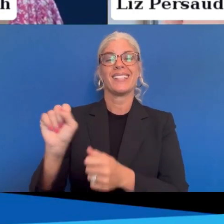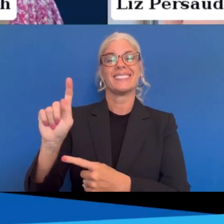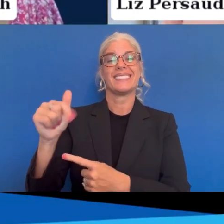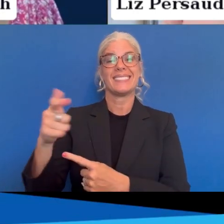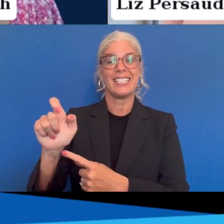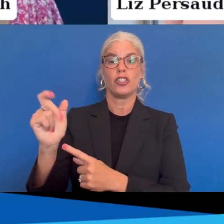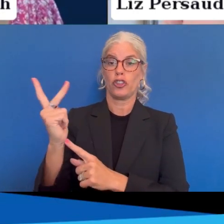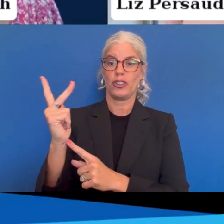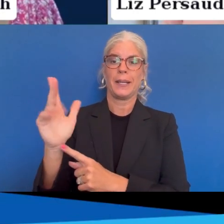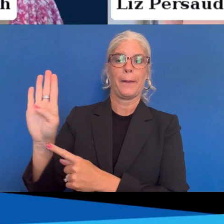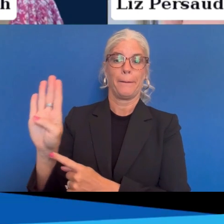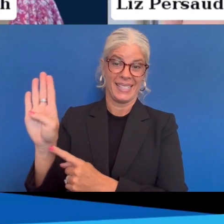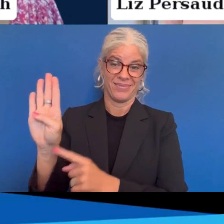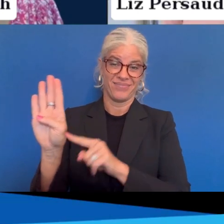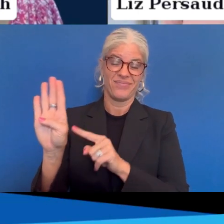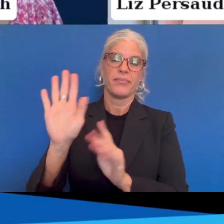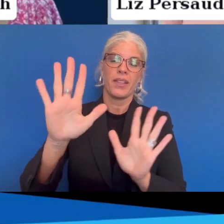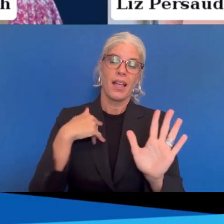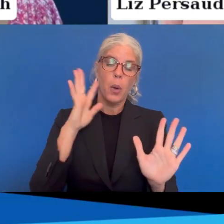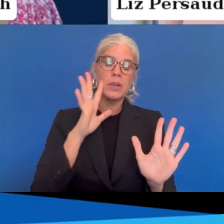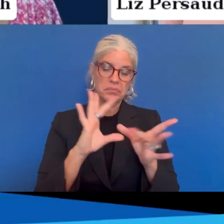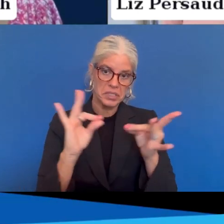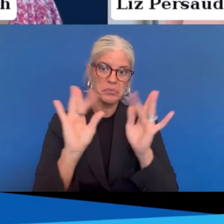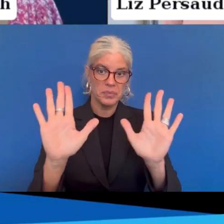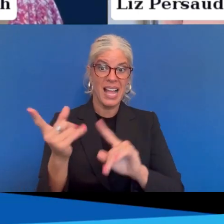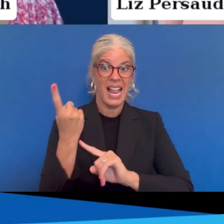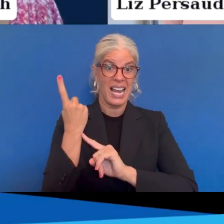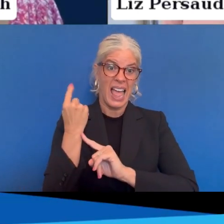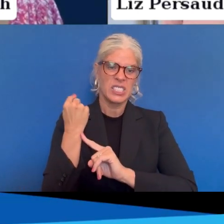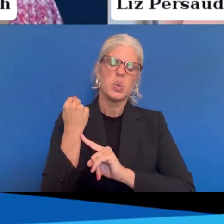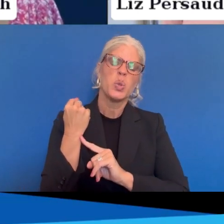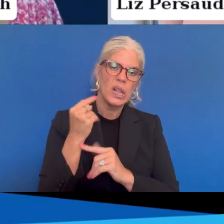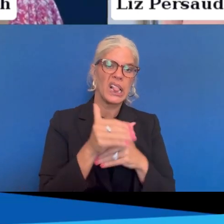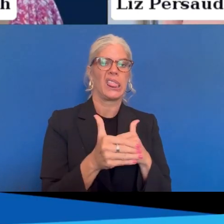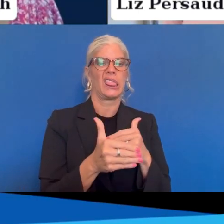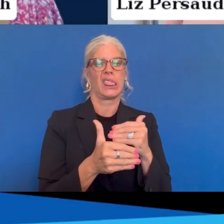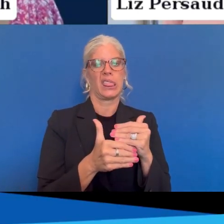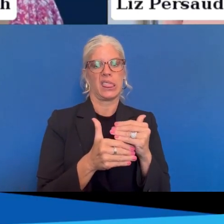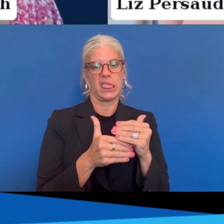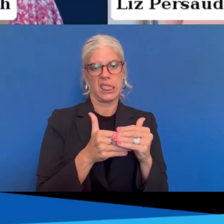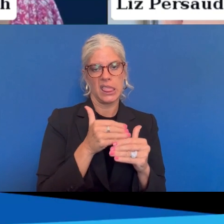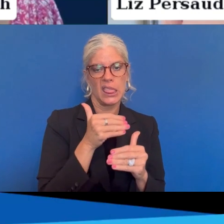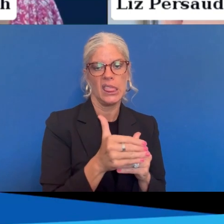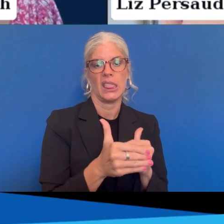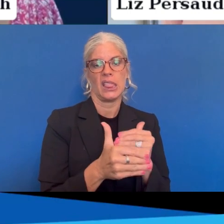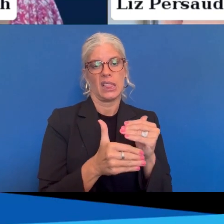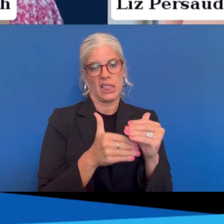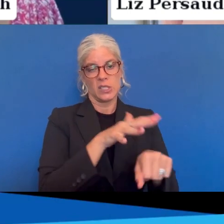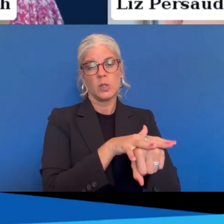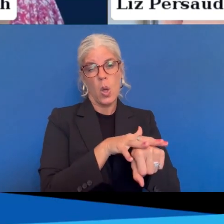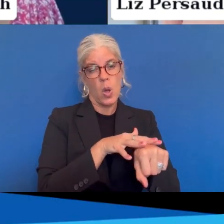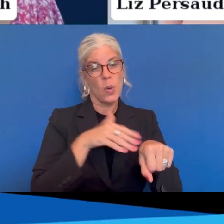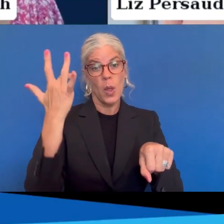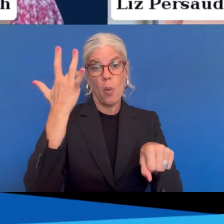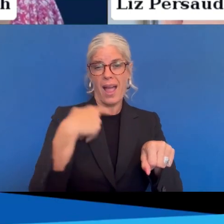that you've just got to worry about and deal with every day. I was re-diagnosed May 2023